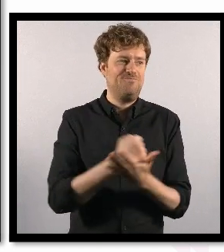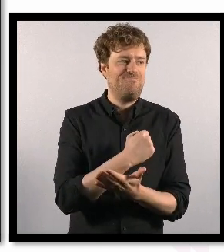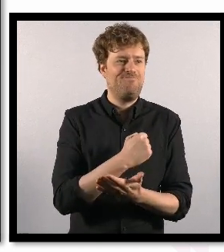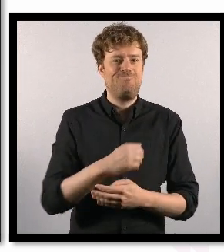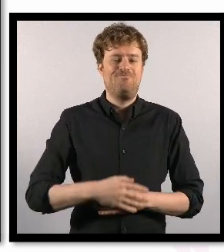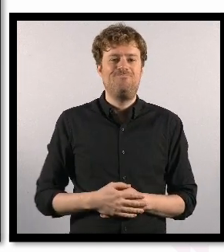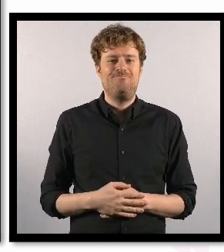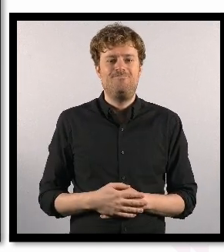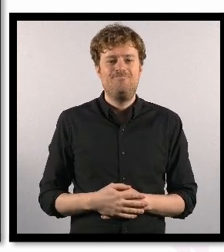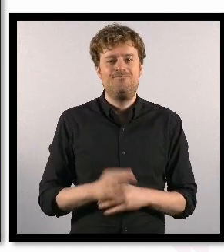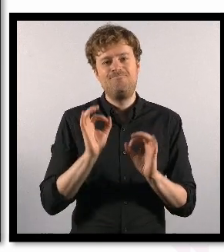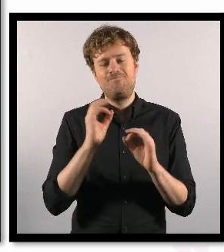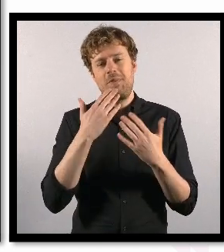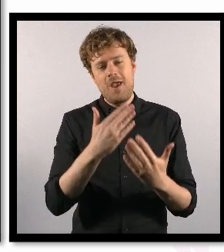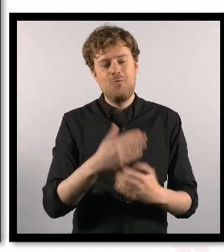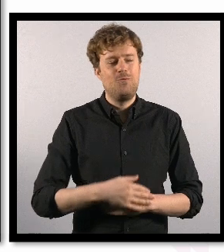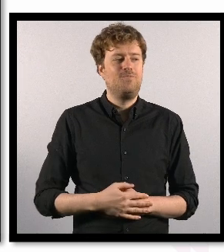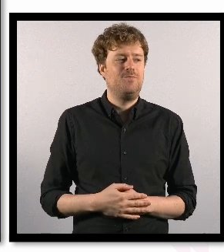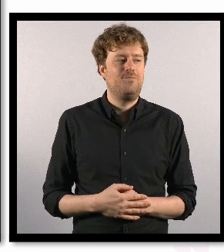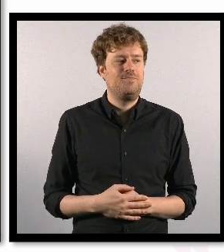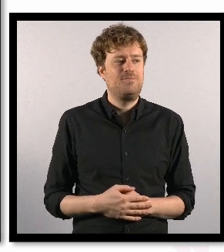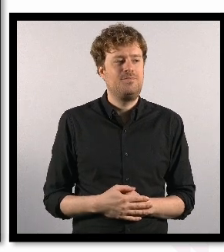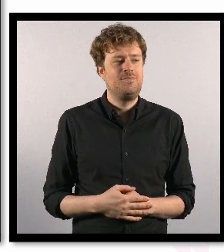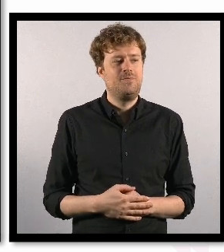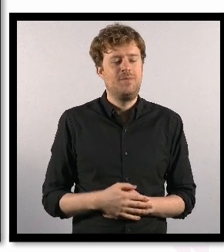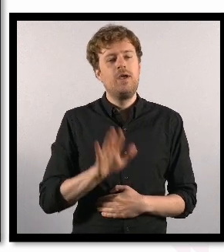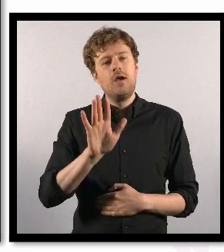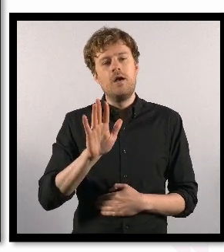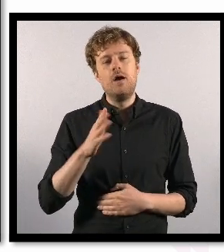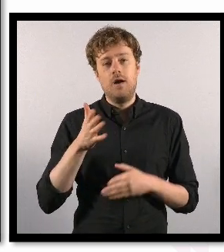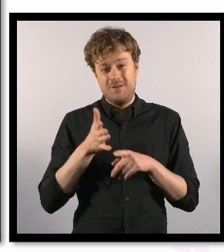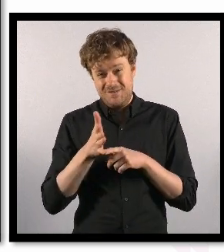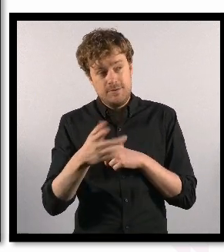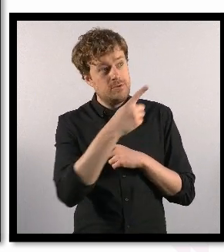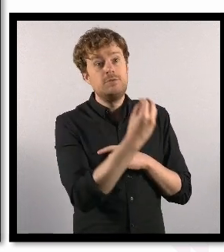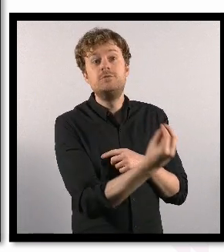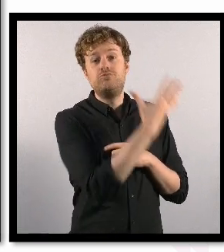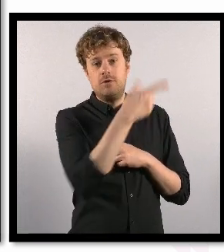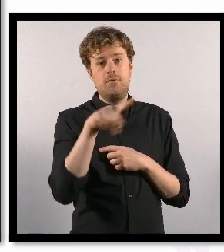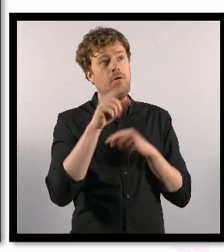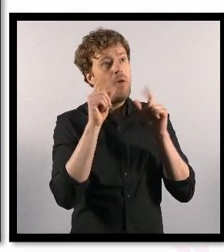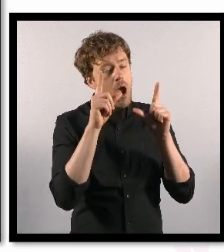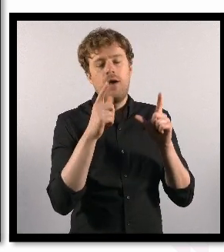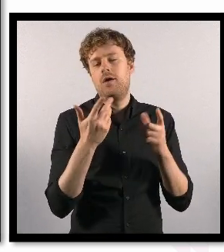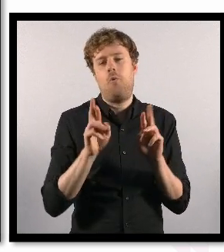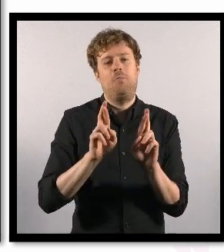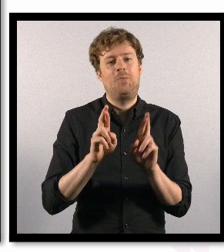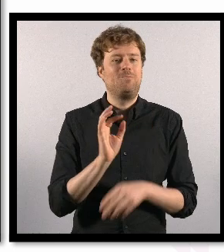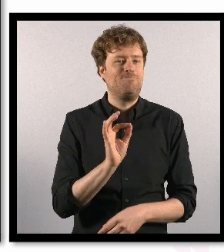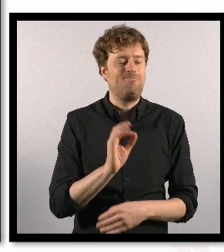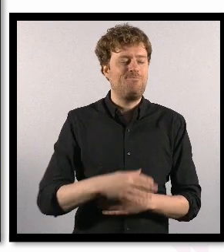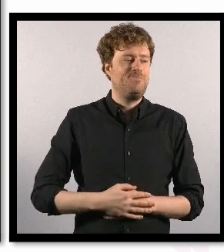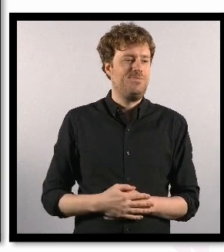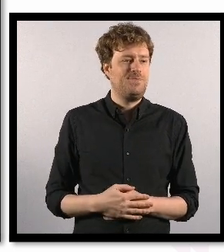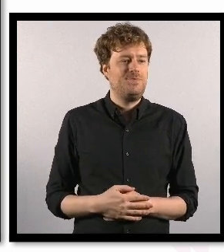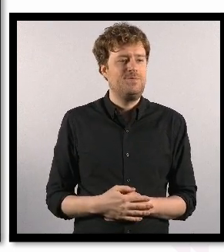I promise you, when it will go up, it will be super cool to see. Anyways, we created a new model, a new